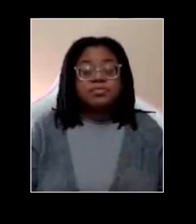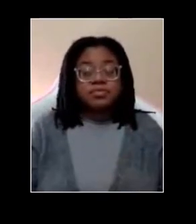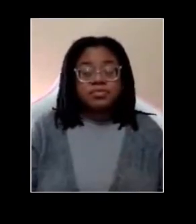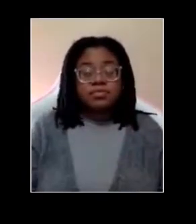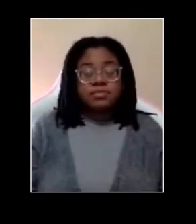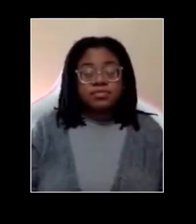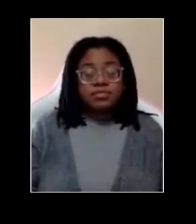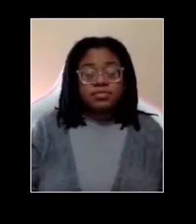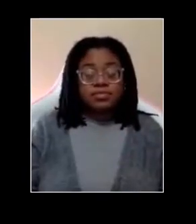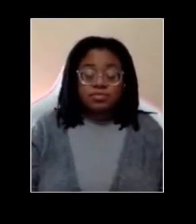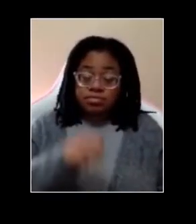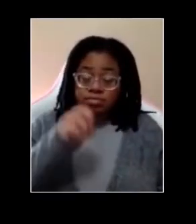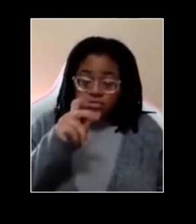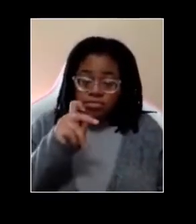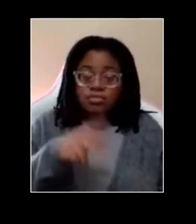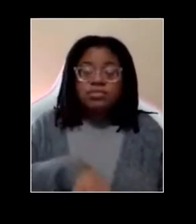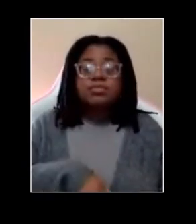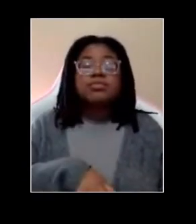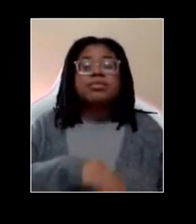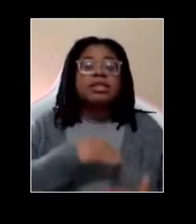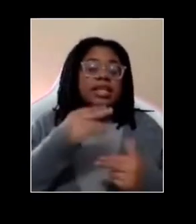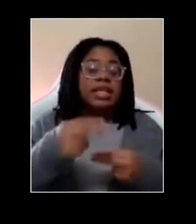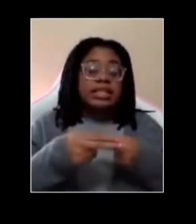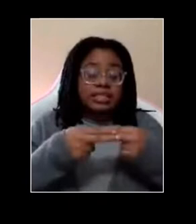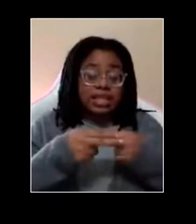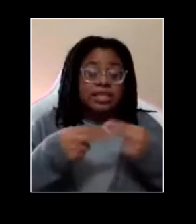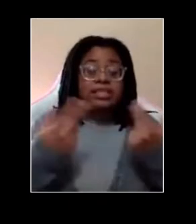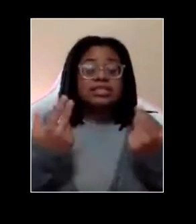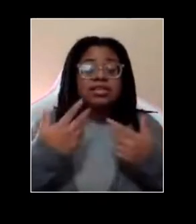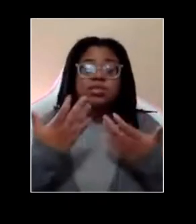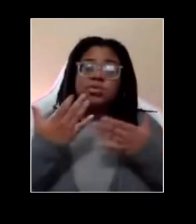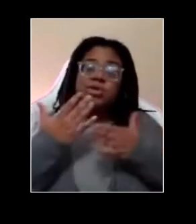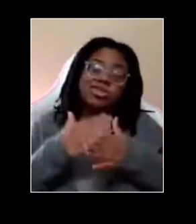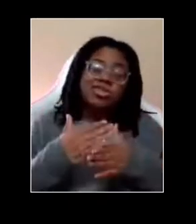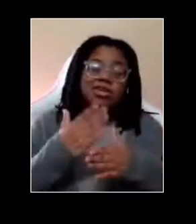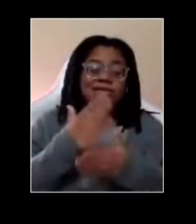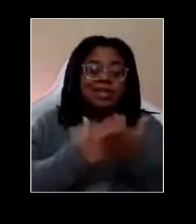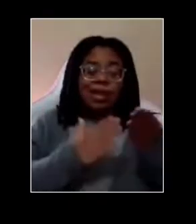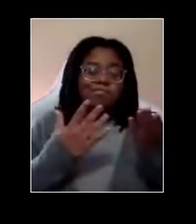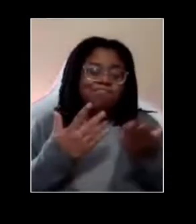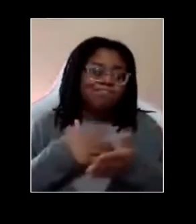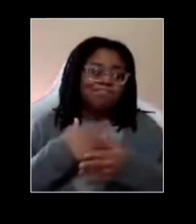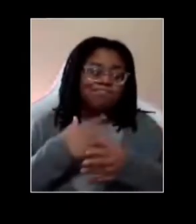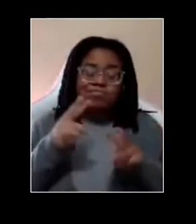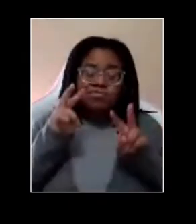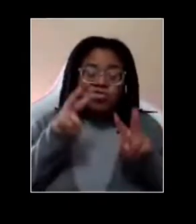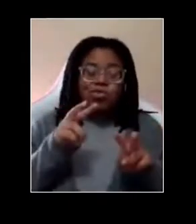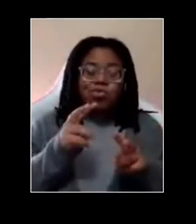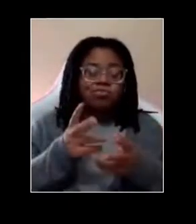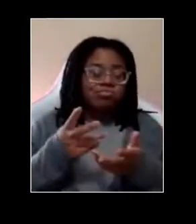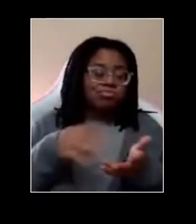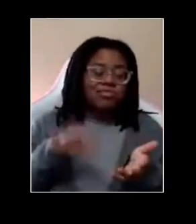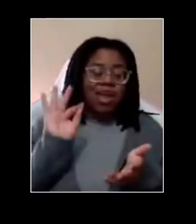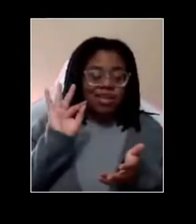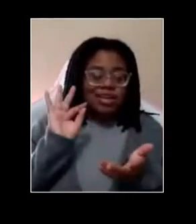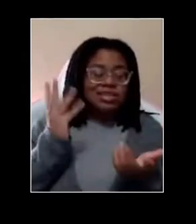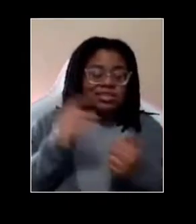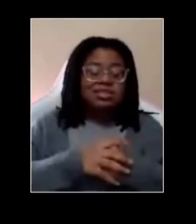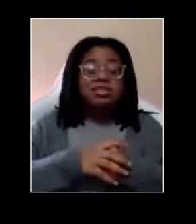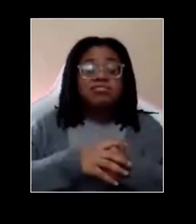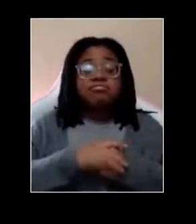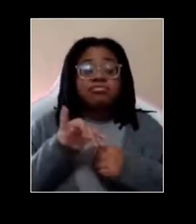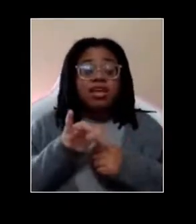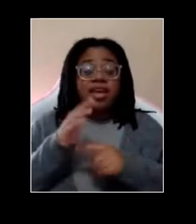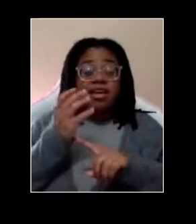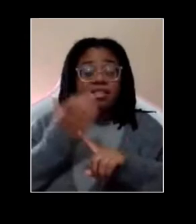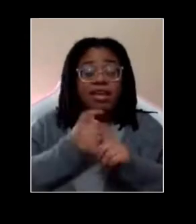All right, so in these next few slides, I want to just share a few overall observations on kind of climate